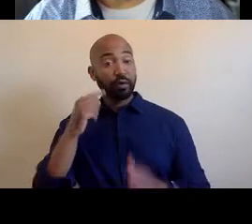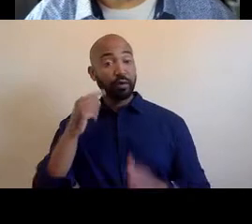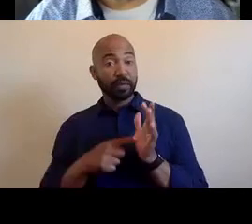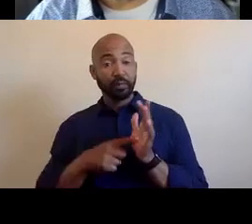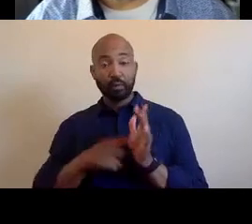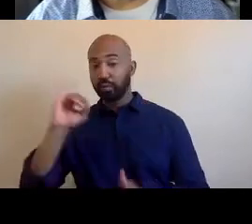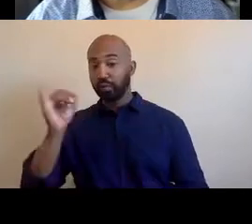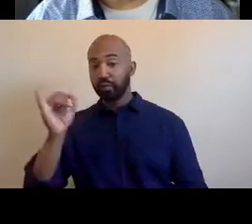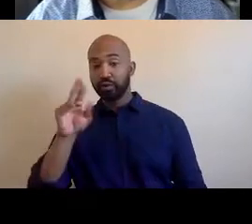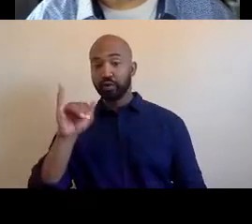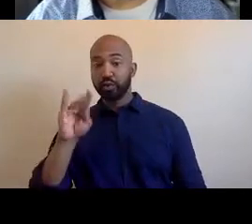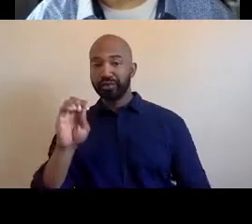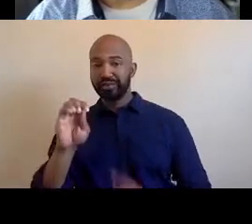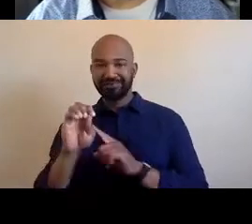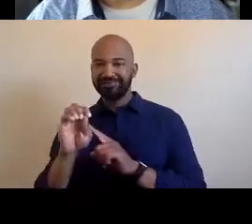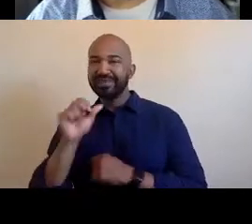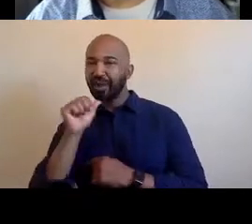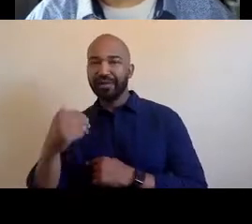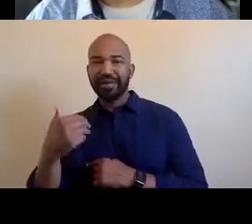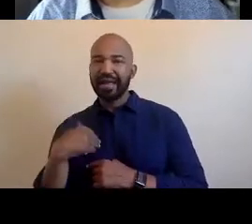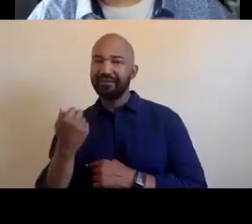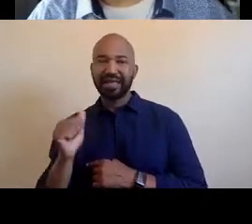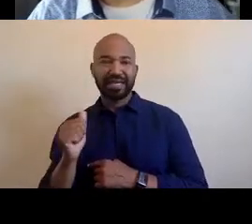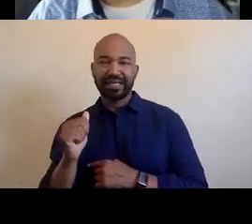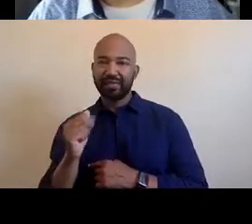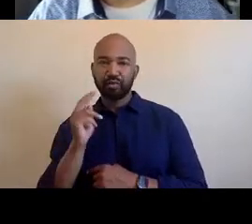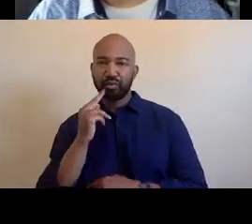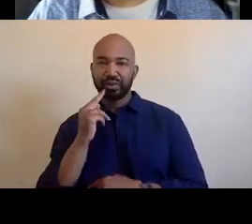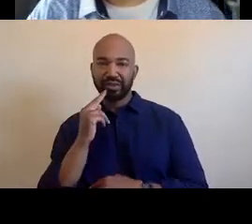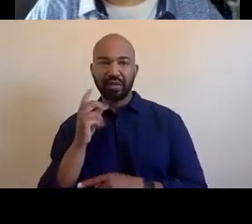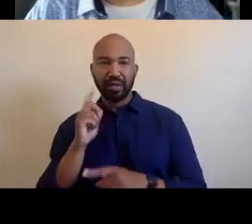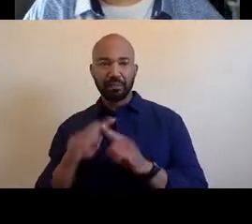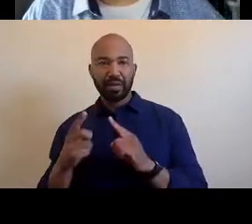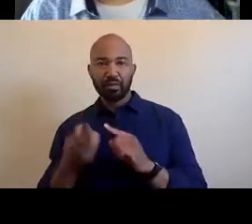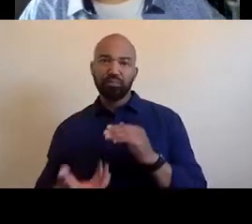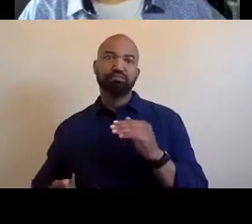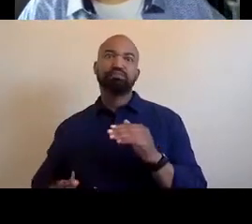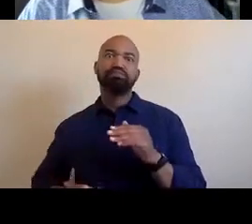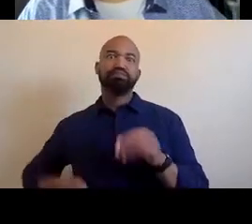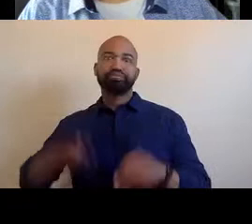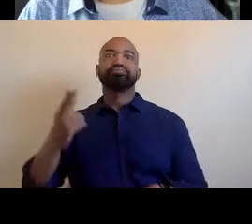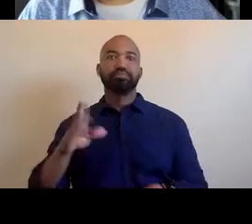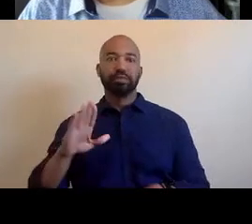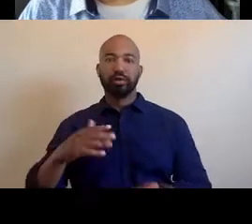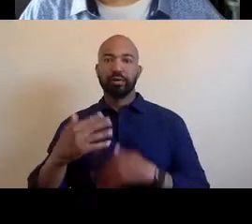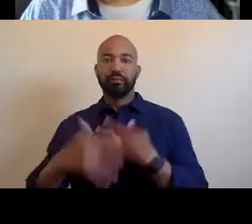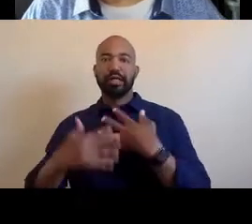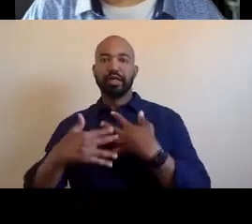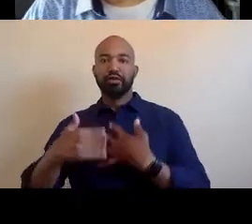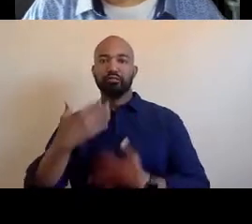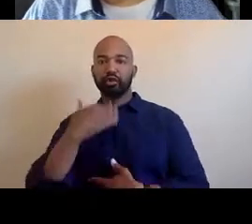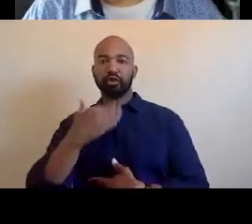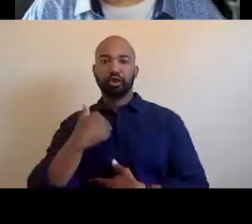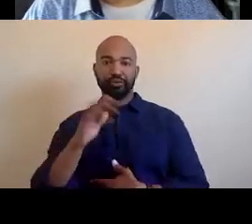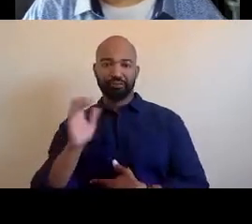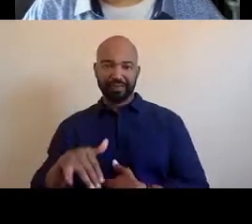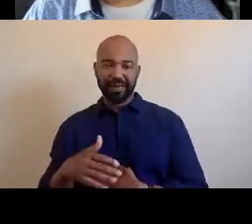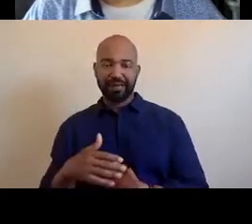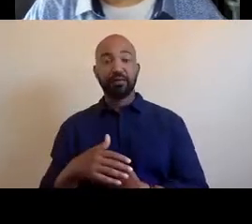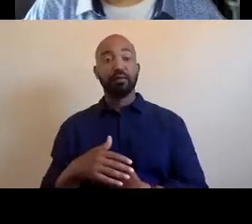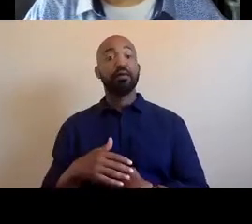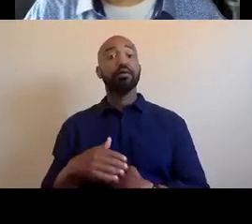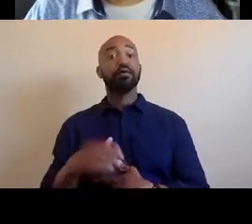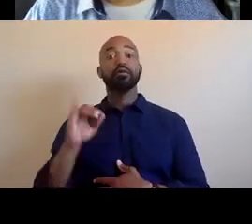have any nutritional value and just, jacks up your blood sugar essentially. And so instead of having that